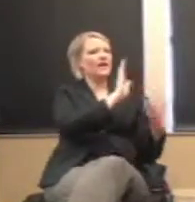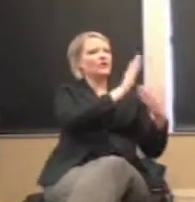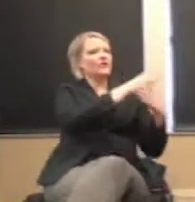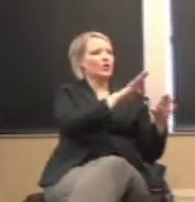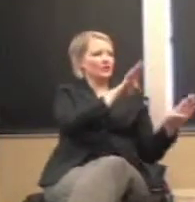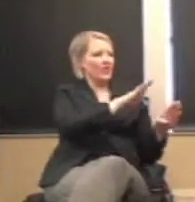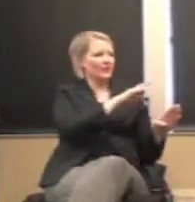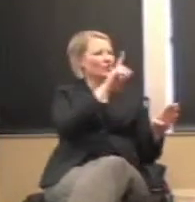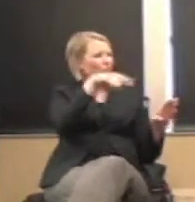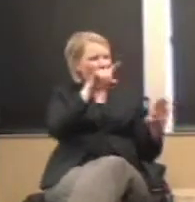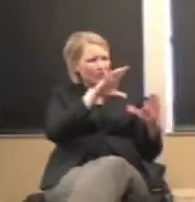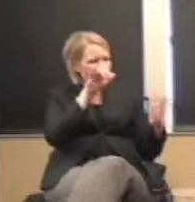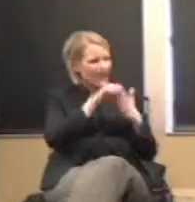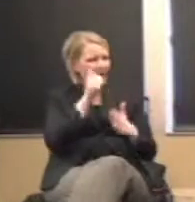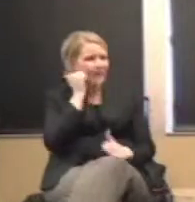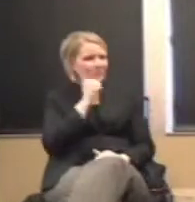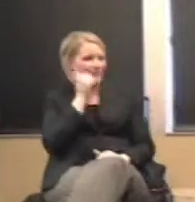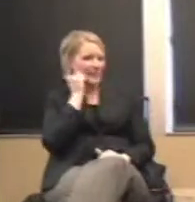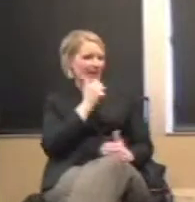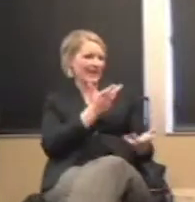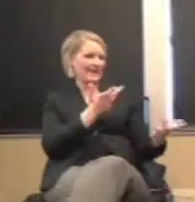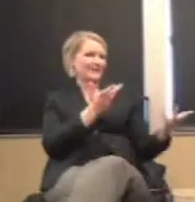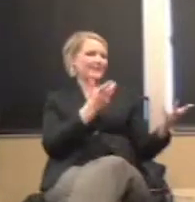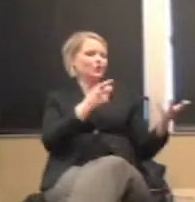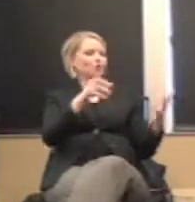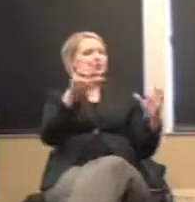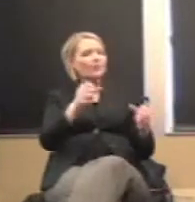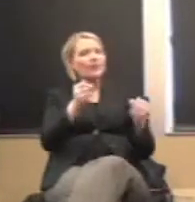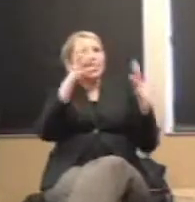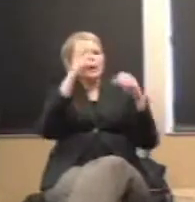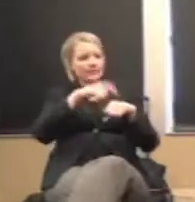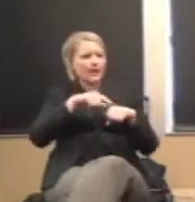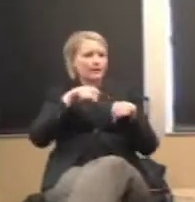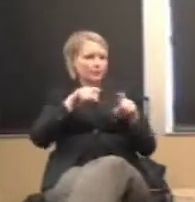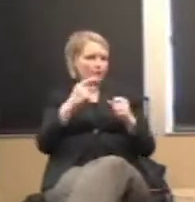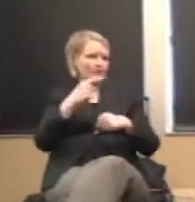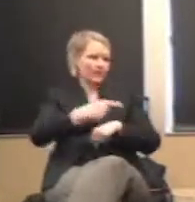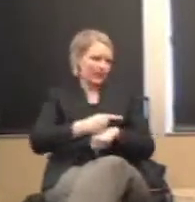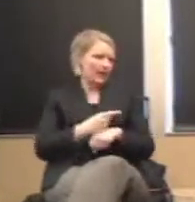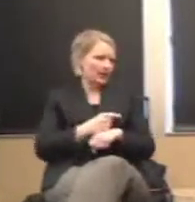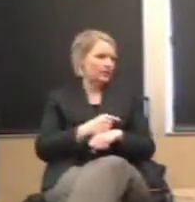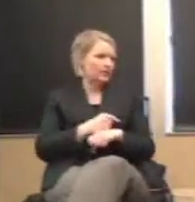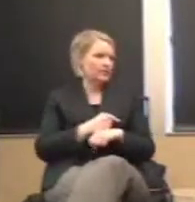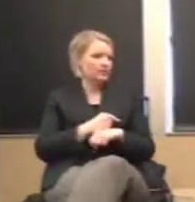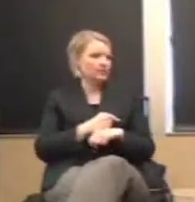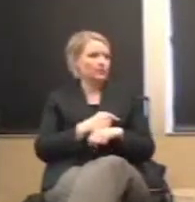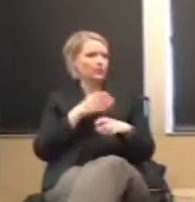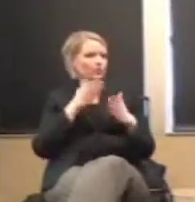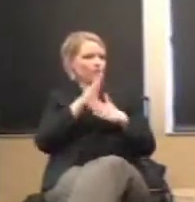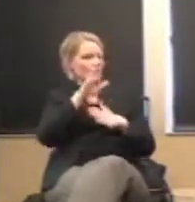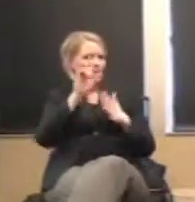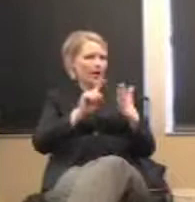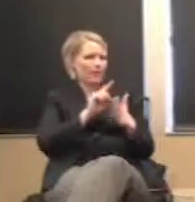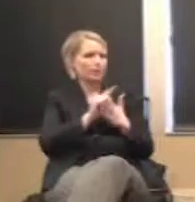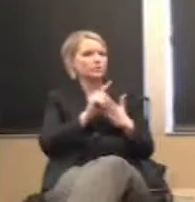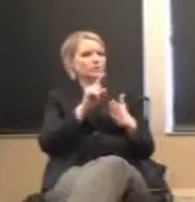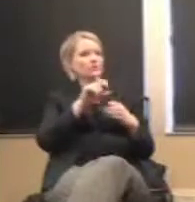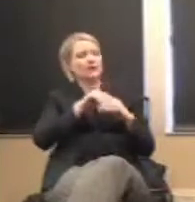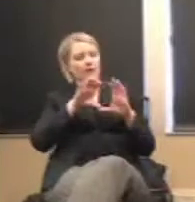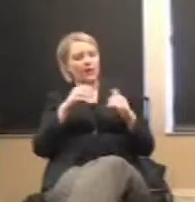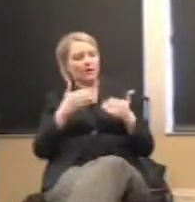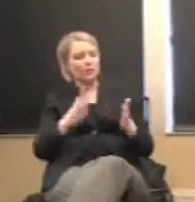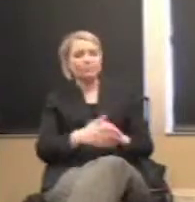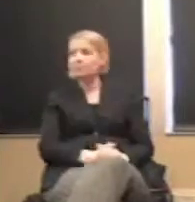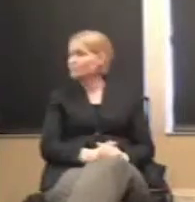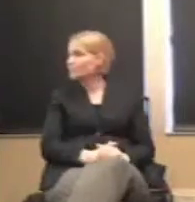do this every single day. You do it multiple constantly. Times throughout your hours in the classrooms.